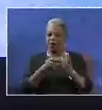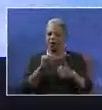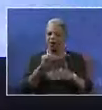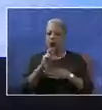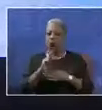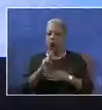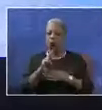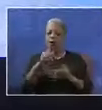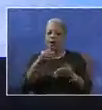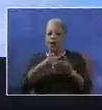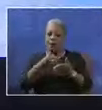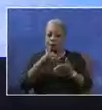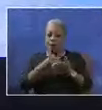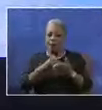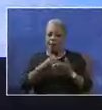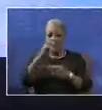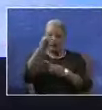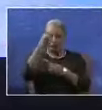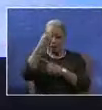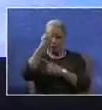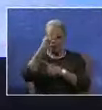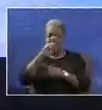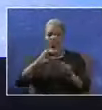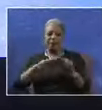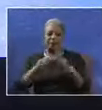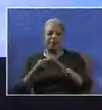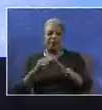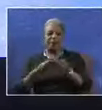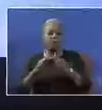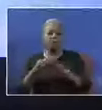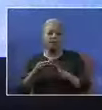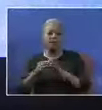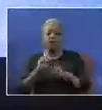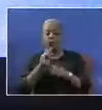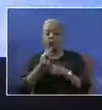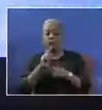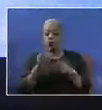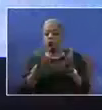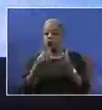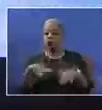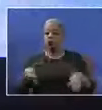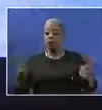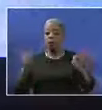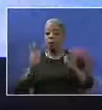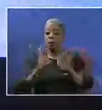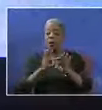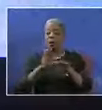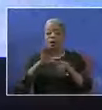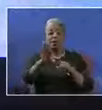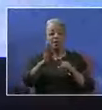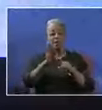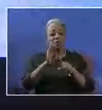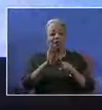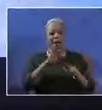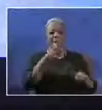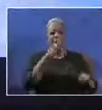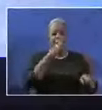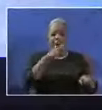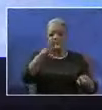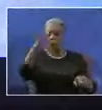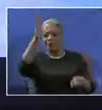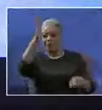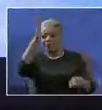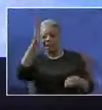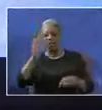desperate need of those resources. So it is critically important that we find Lottie Dottie and everybody and